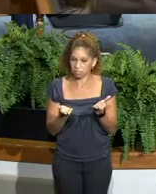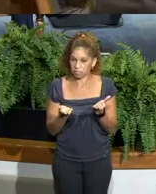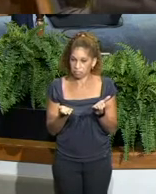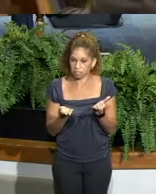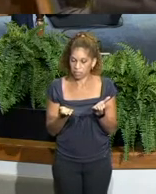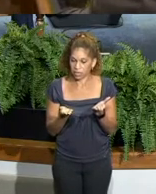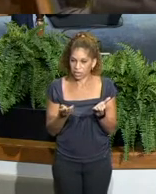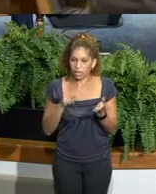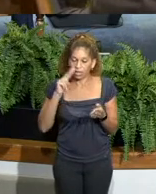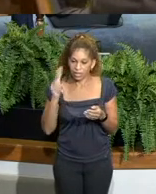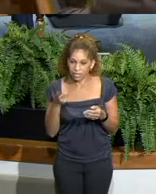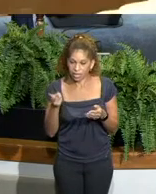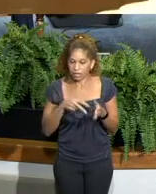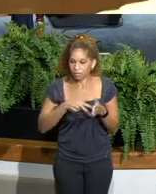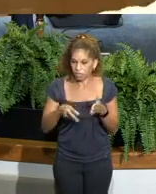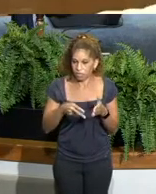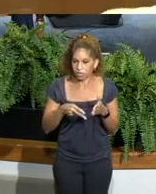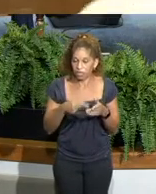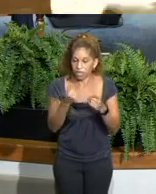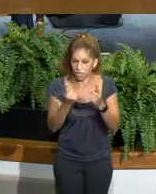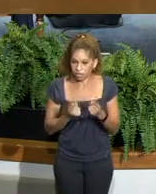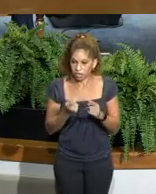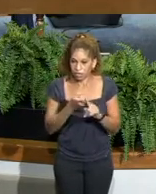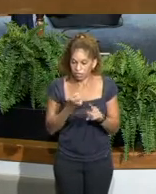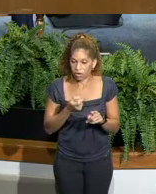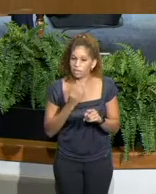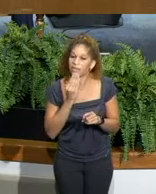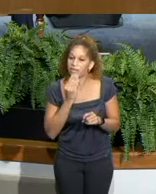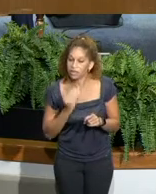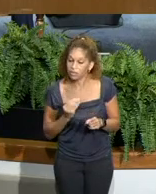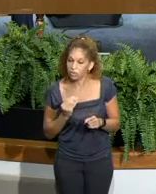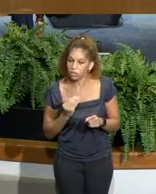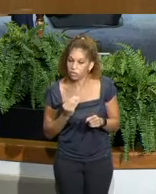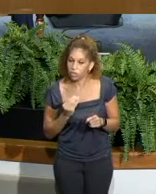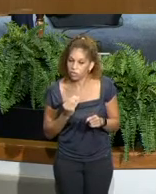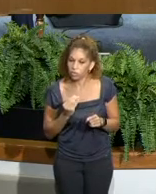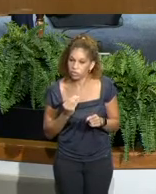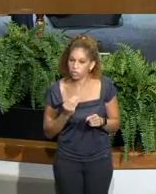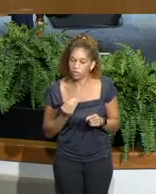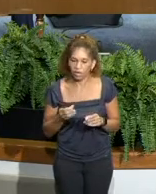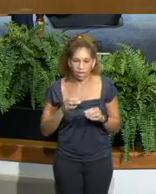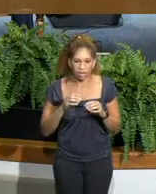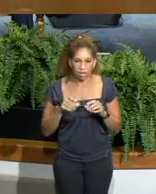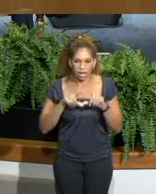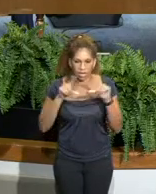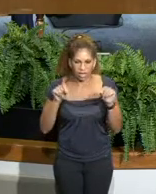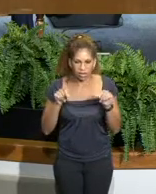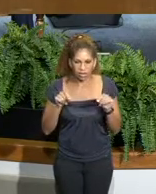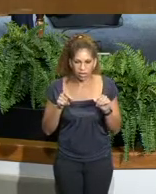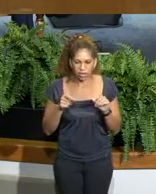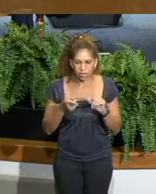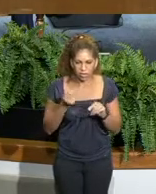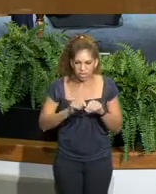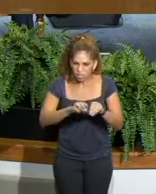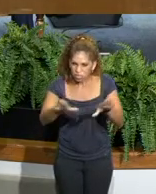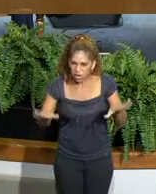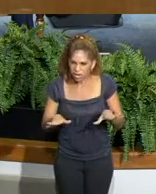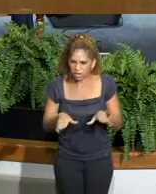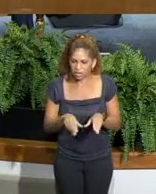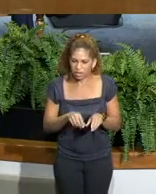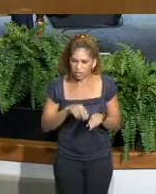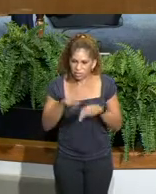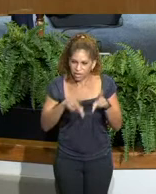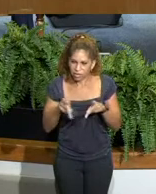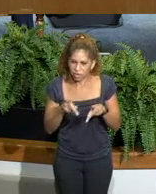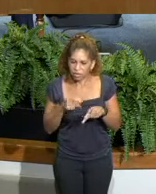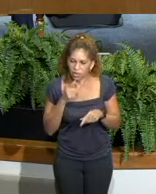Our second text comes from Hebrews. Hebrews was originally a letter to the scattered people who suffered under the